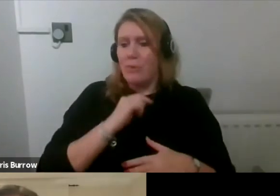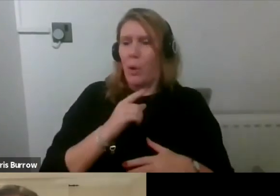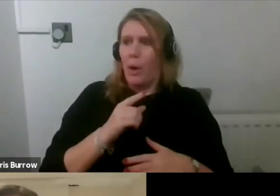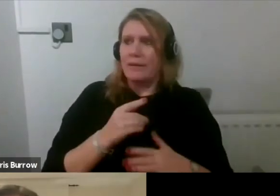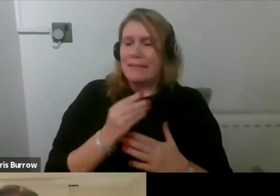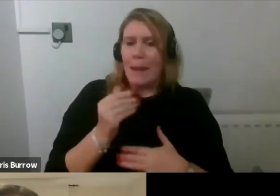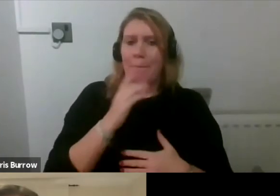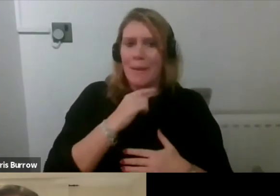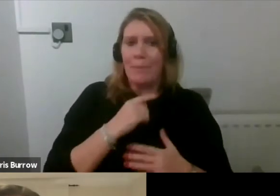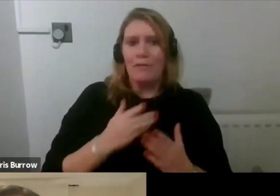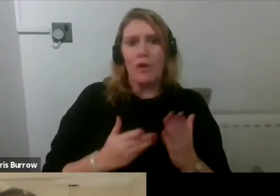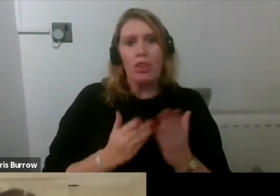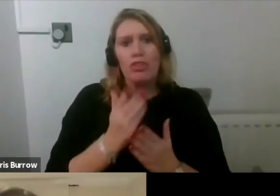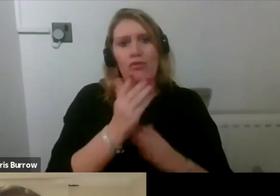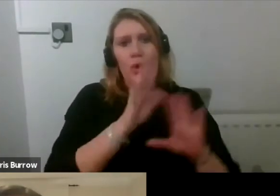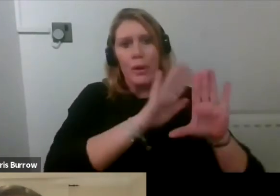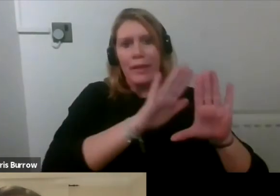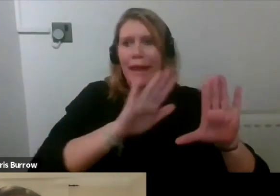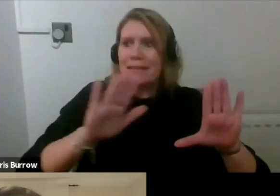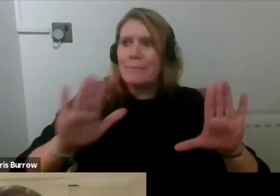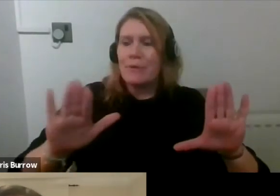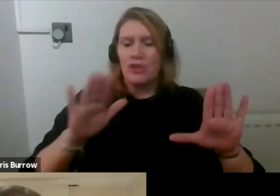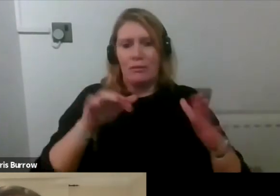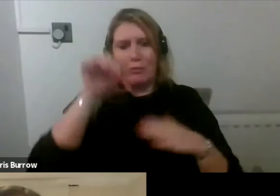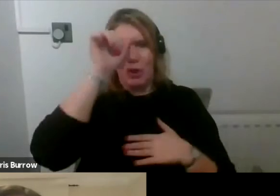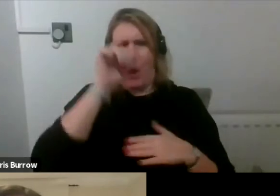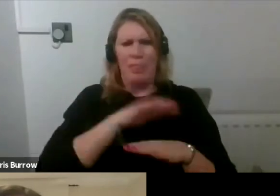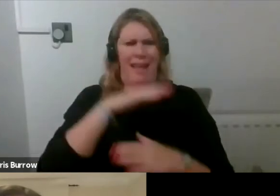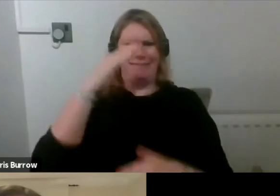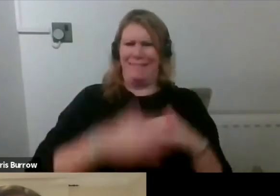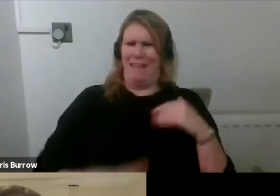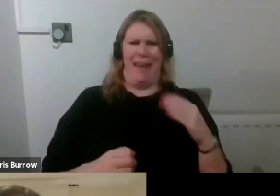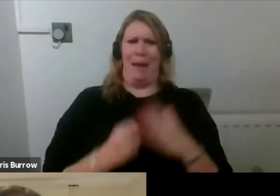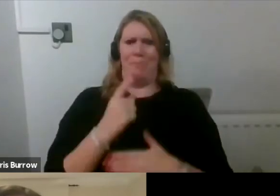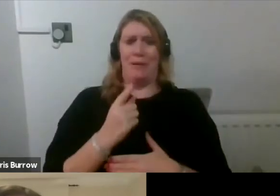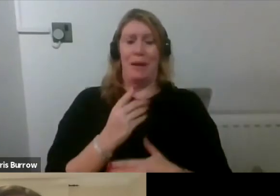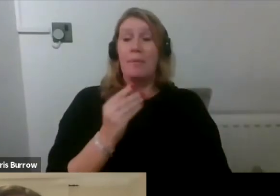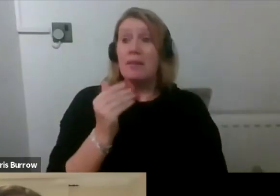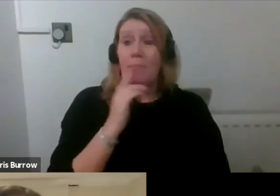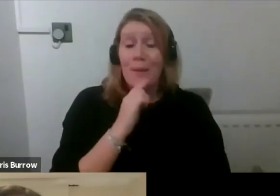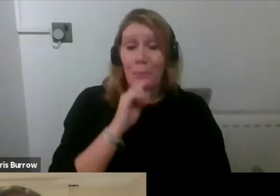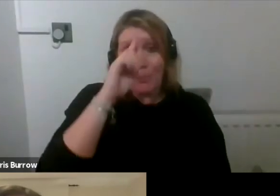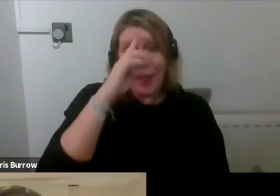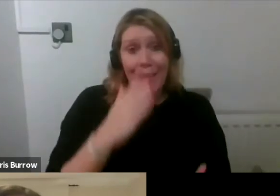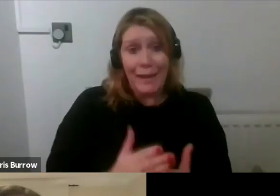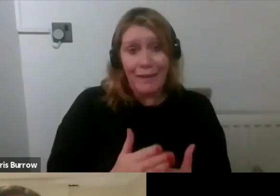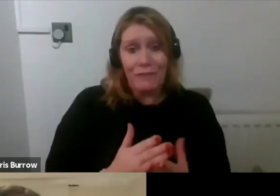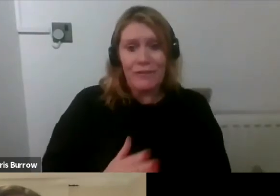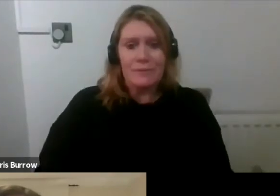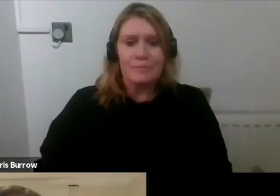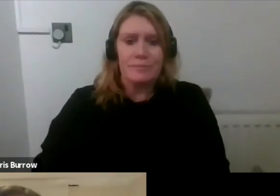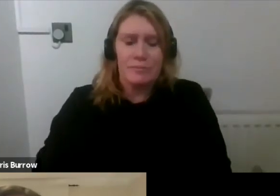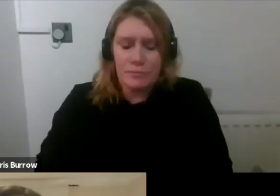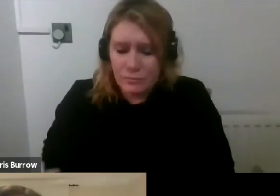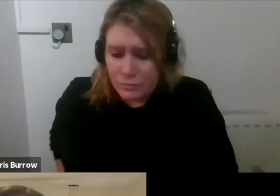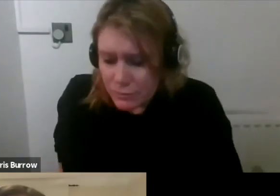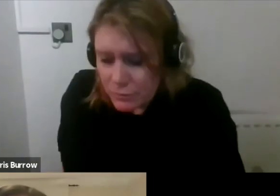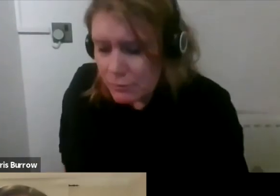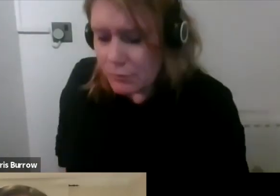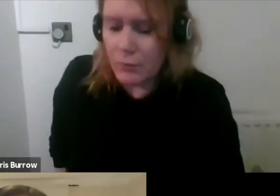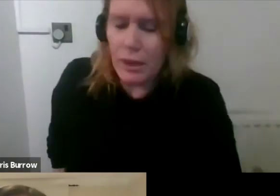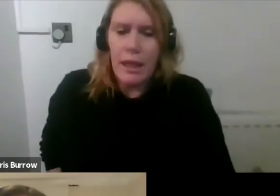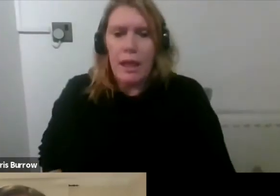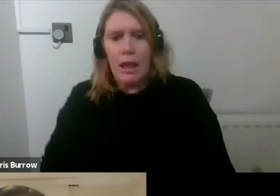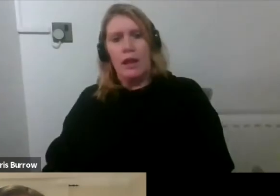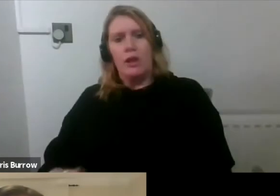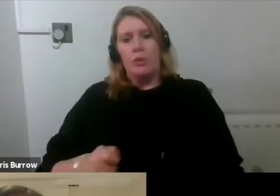and people who think it did. And of course, I mean, you mentioned Tony Heaton, who's most recently been